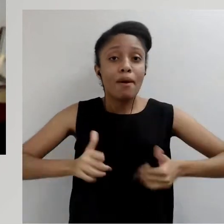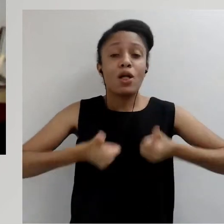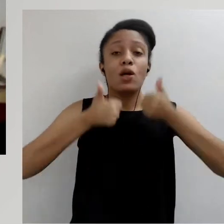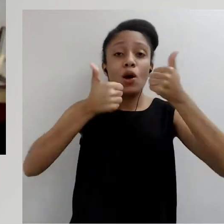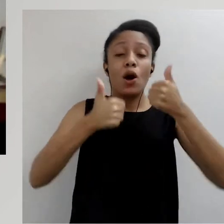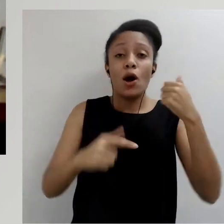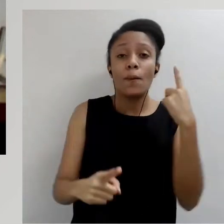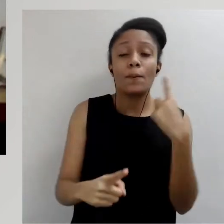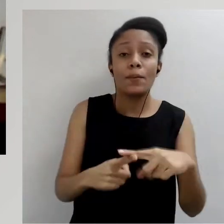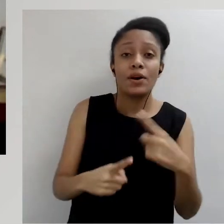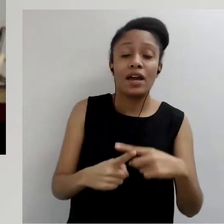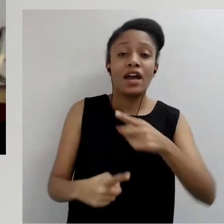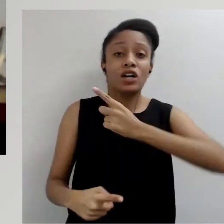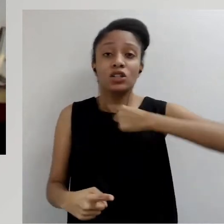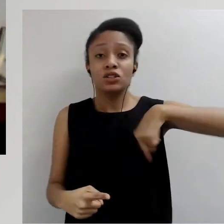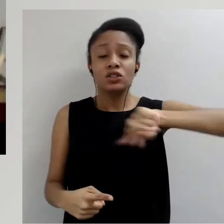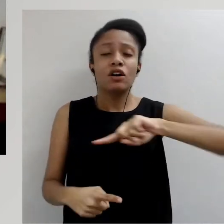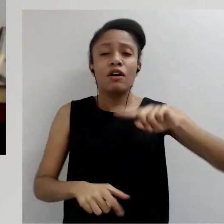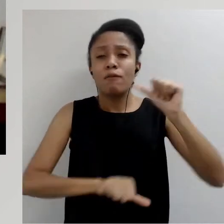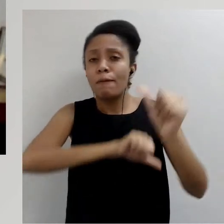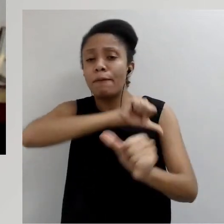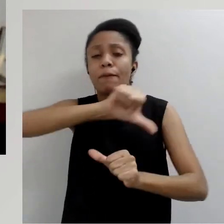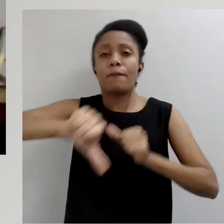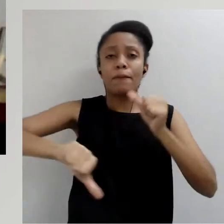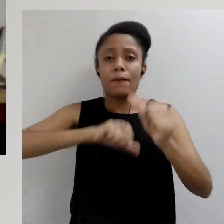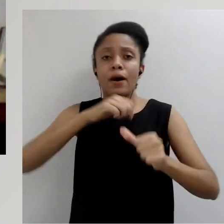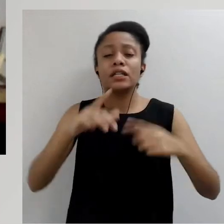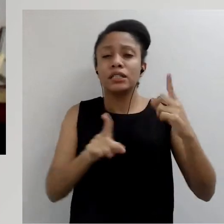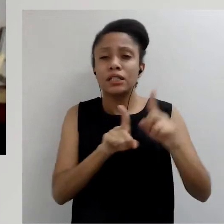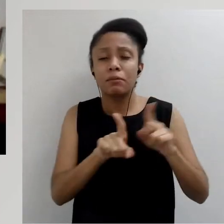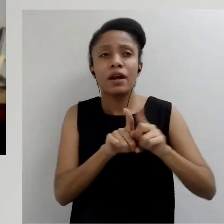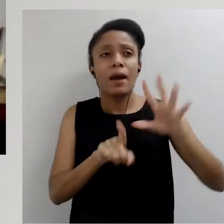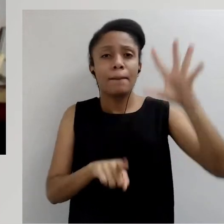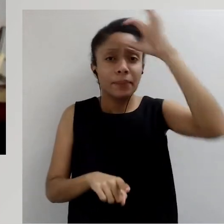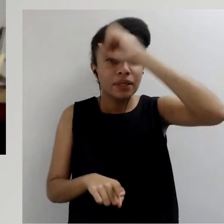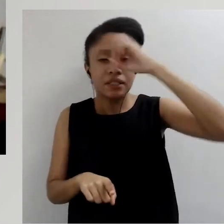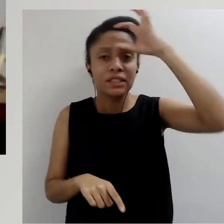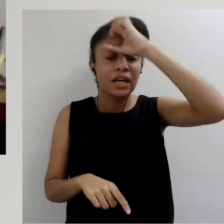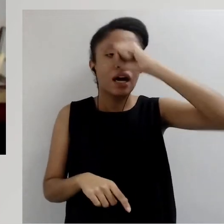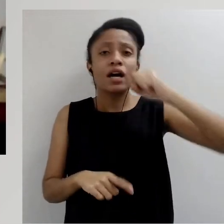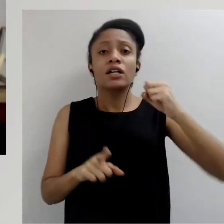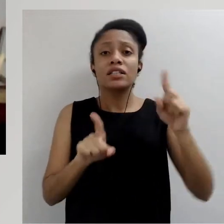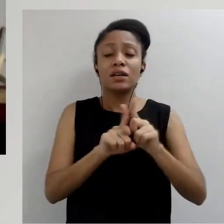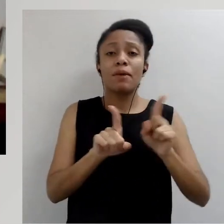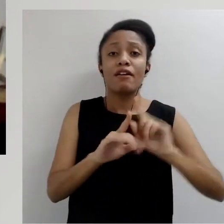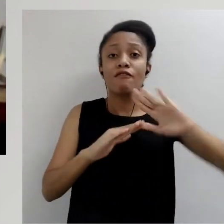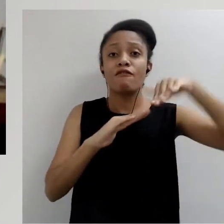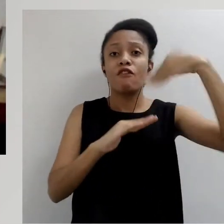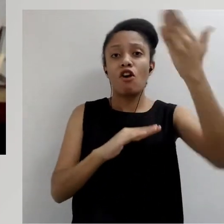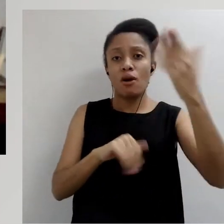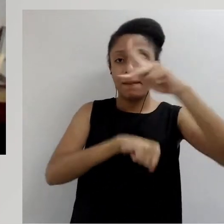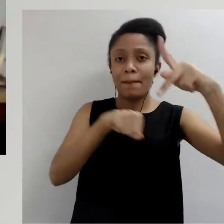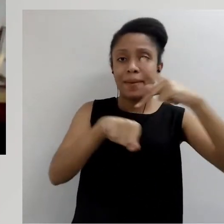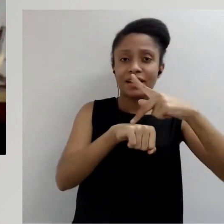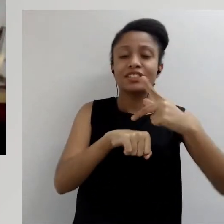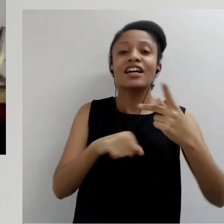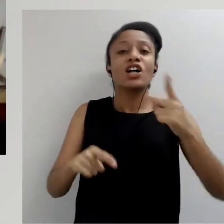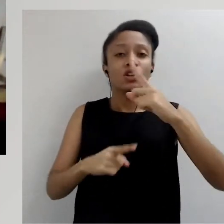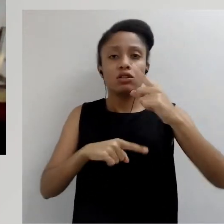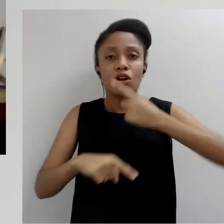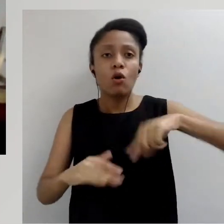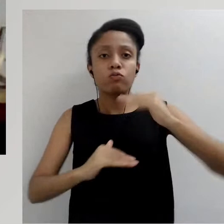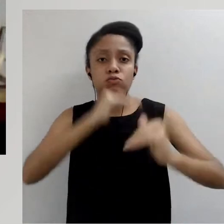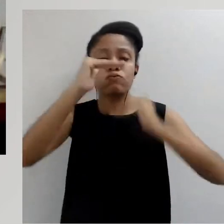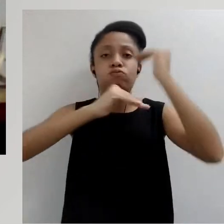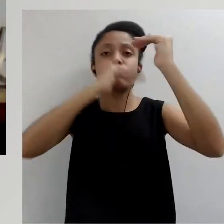hope to have better days, and only with the information that we received here and that are coming from the outside, and we're